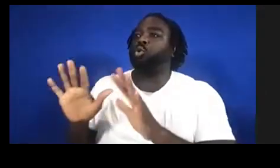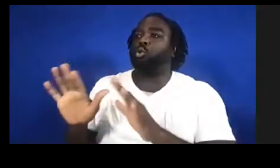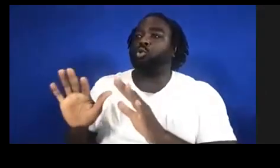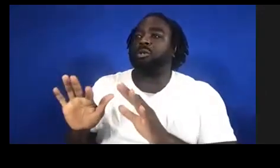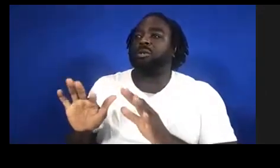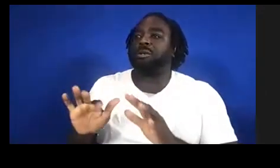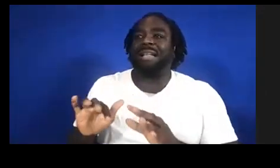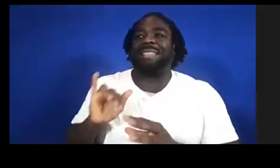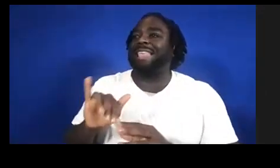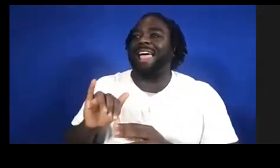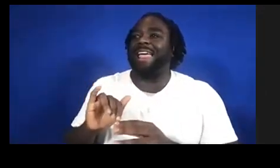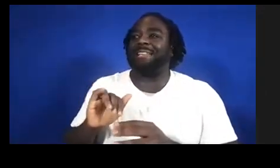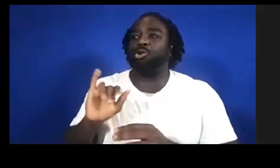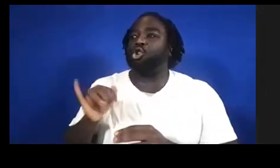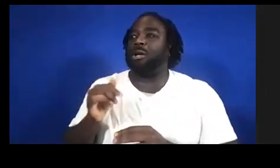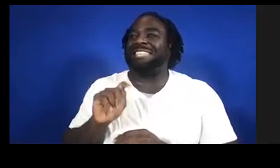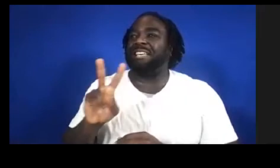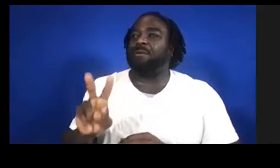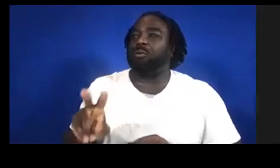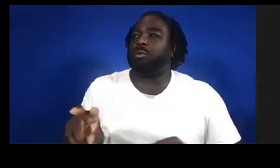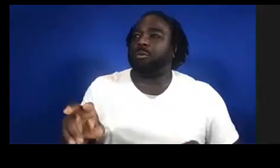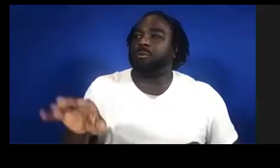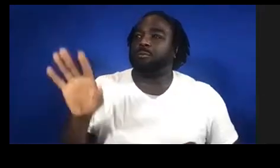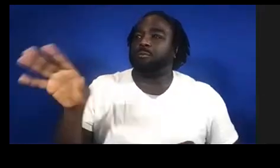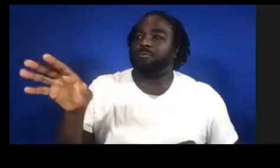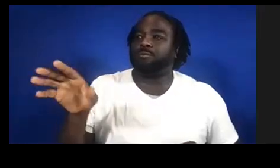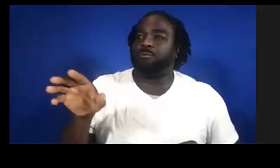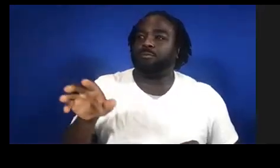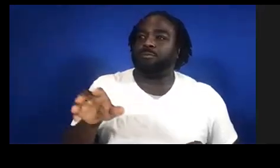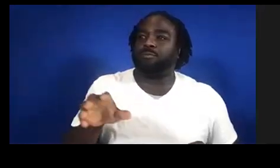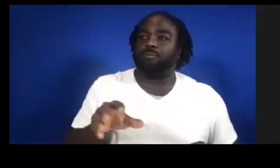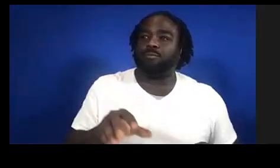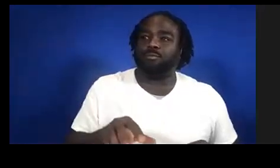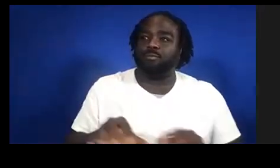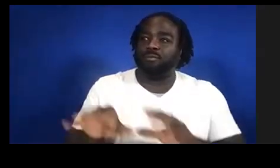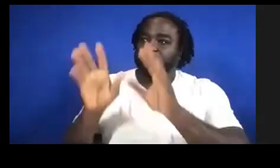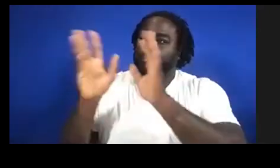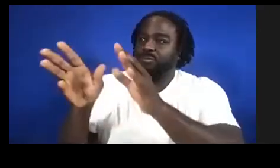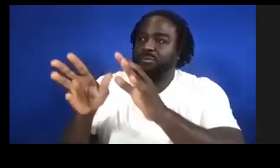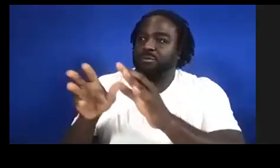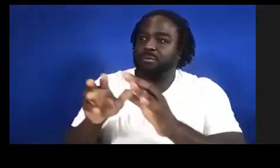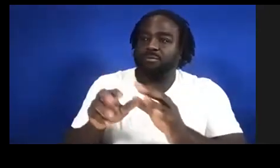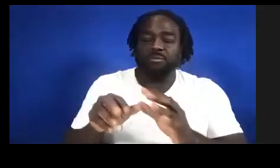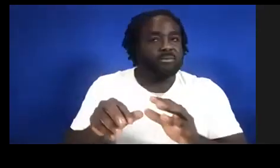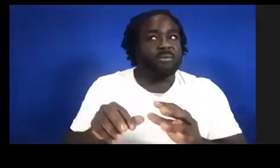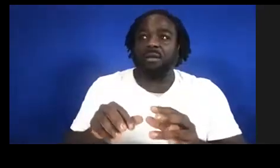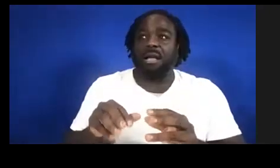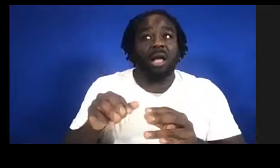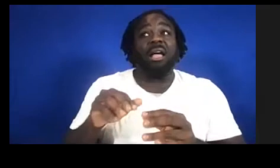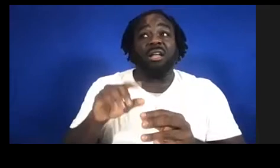something. But Black folks ain't about to be playing no music on a boat that's